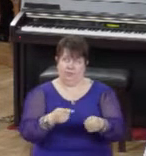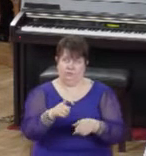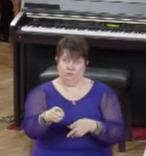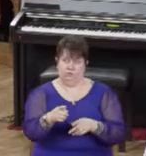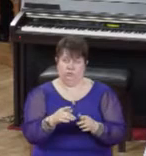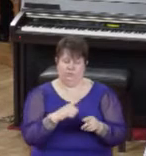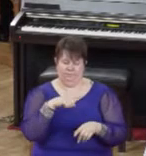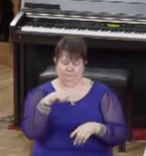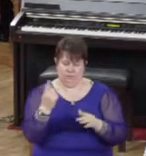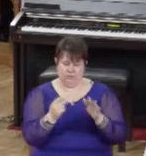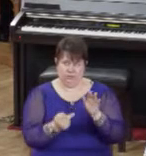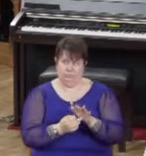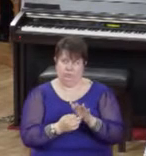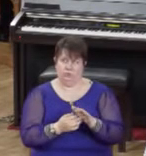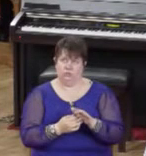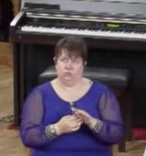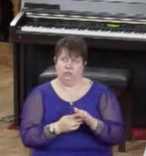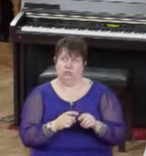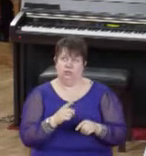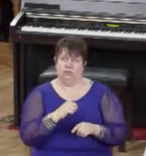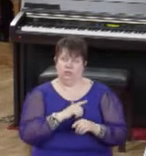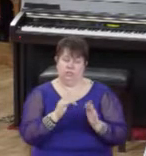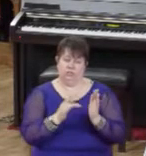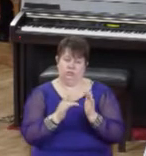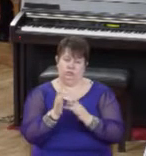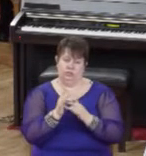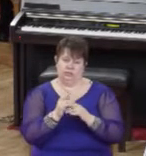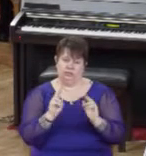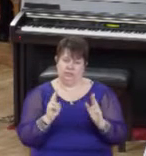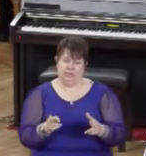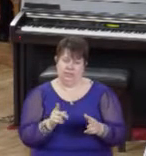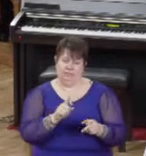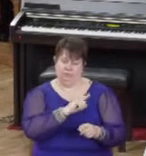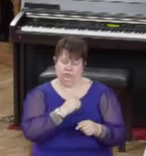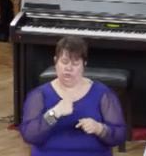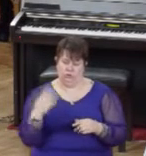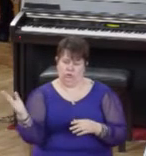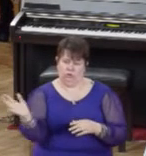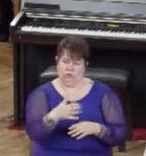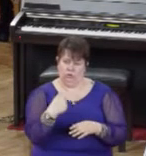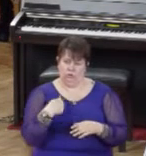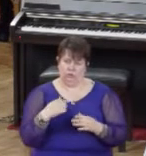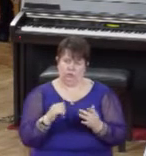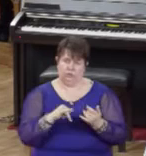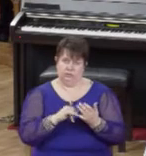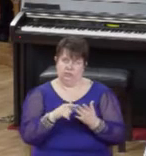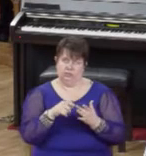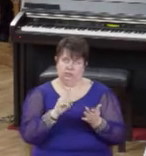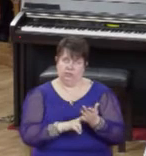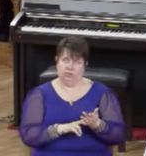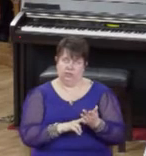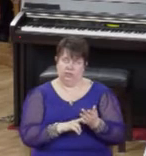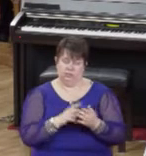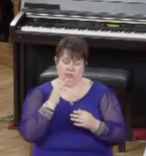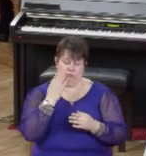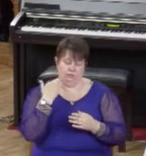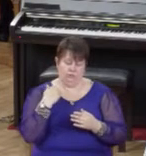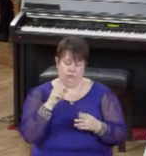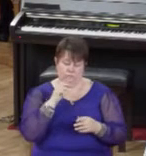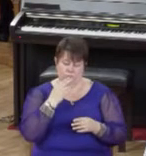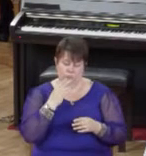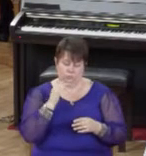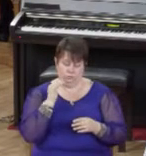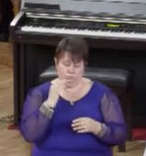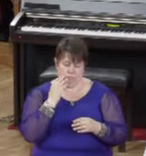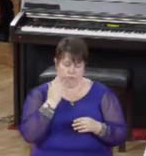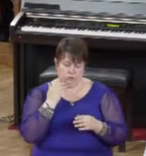importance, that Christ died for our sins according to the Scriptures, that He was buried, that He was raised on the third day according